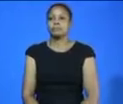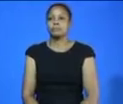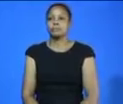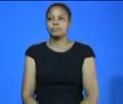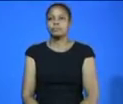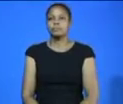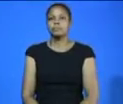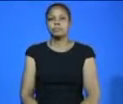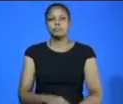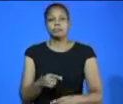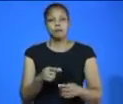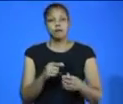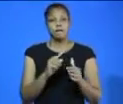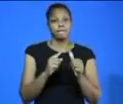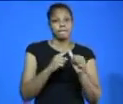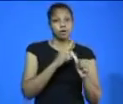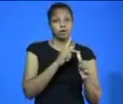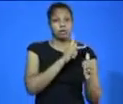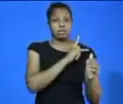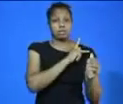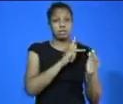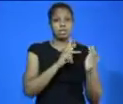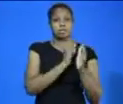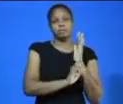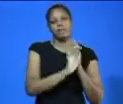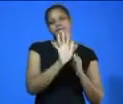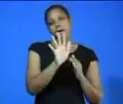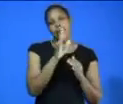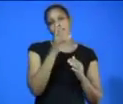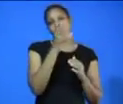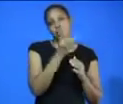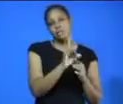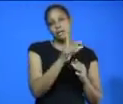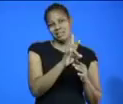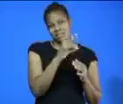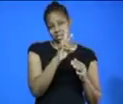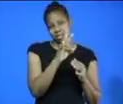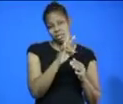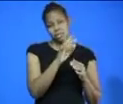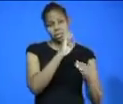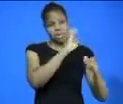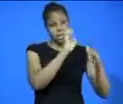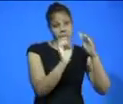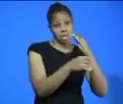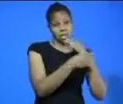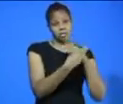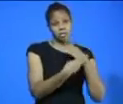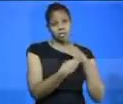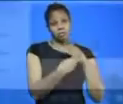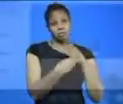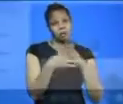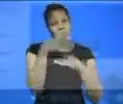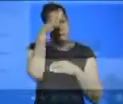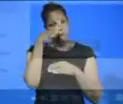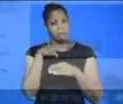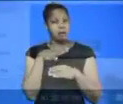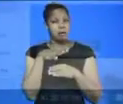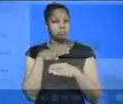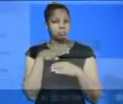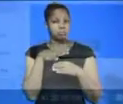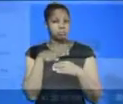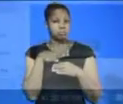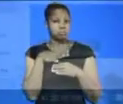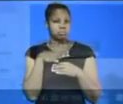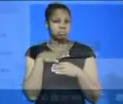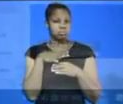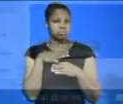In 1 Kings 5 and verse 17, Elijah was a man subject to like passions